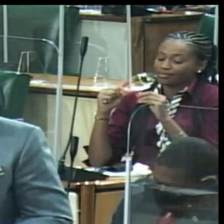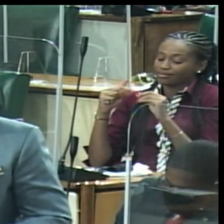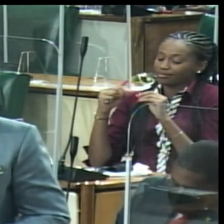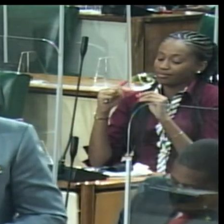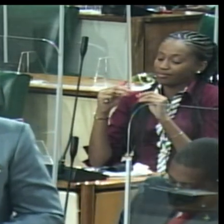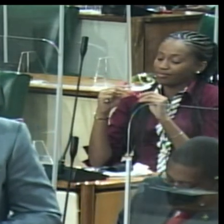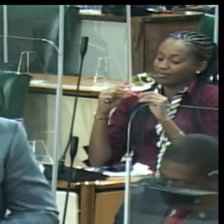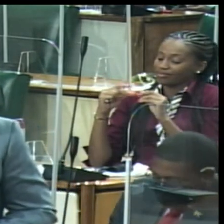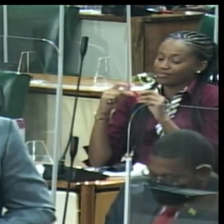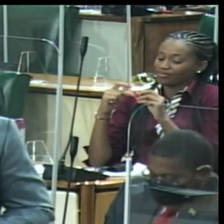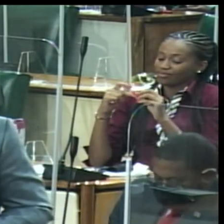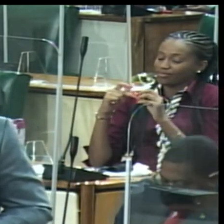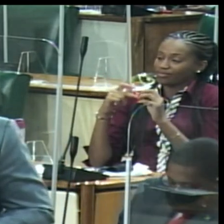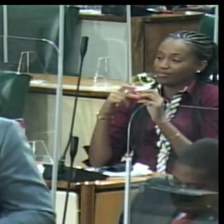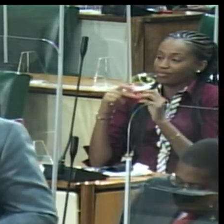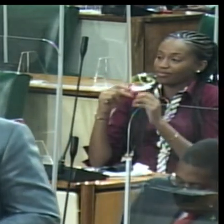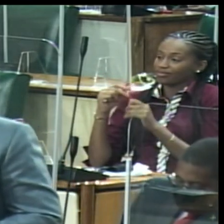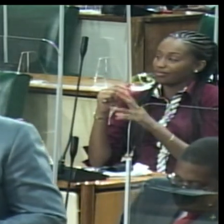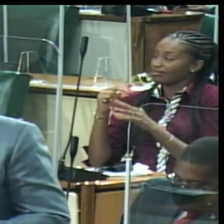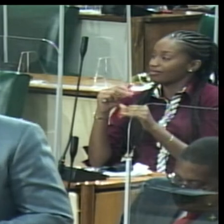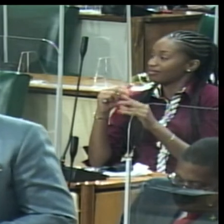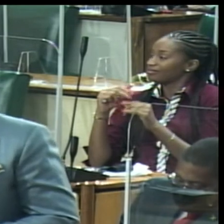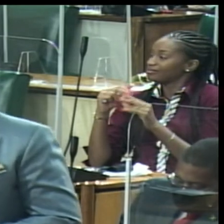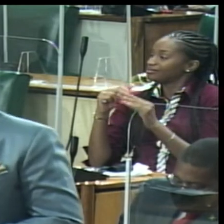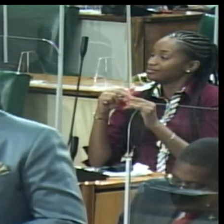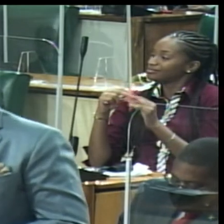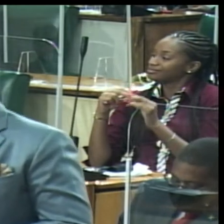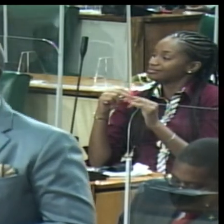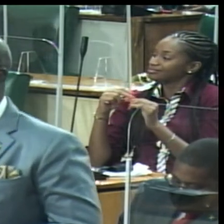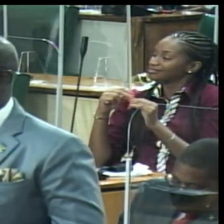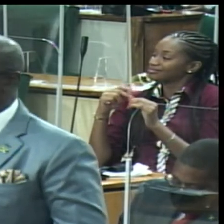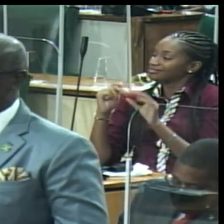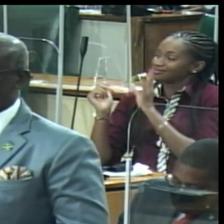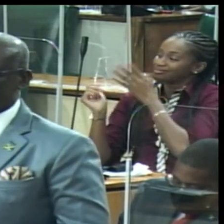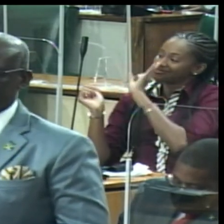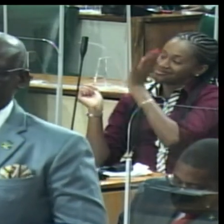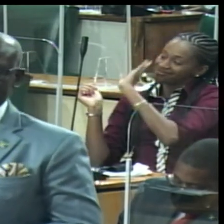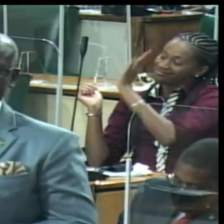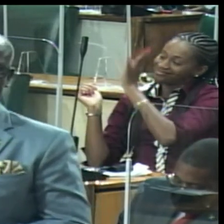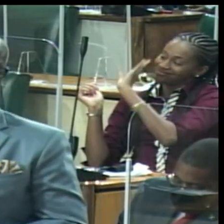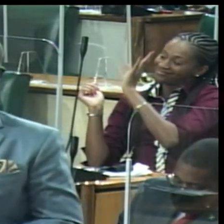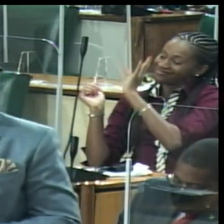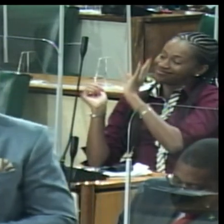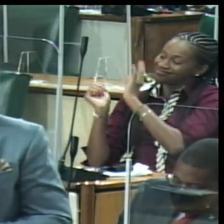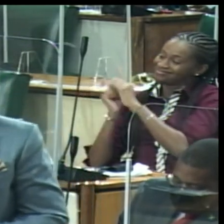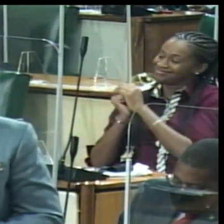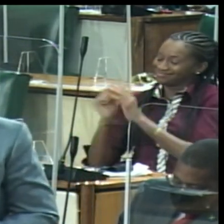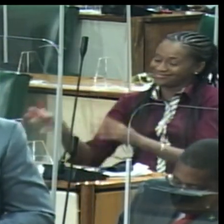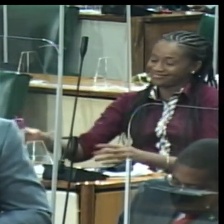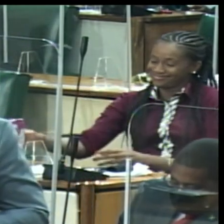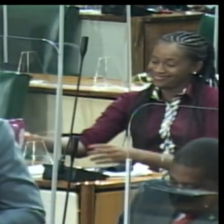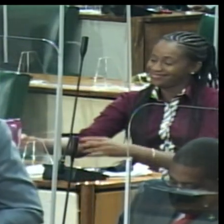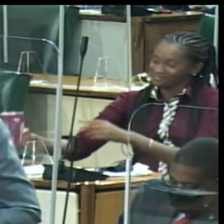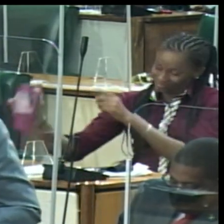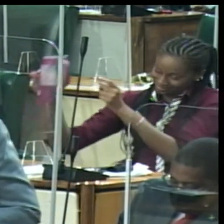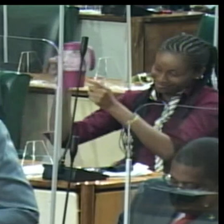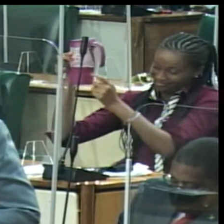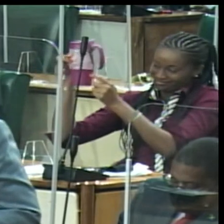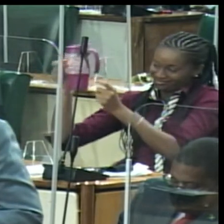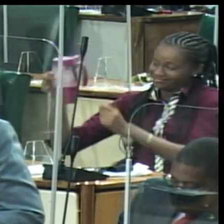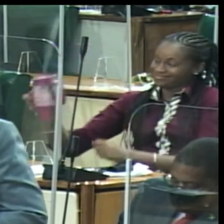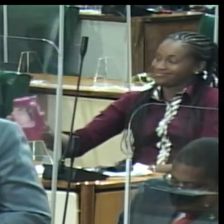the late ambassador johnson who penned the first